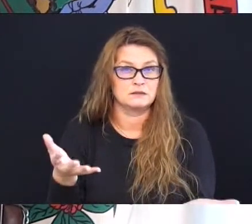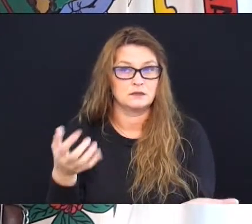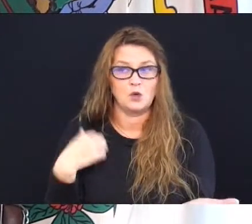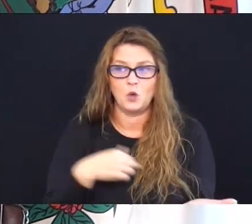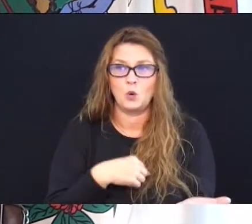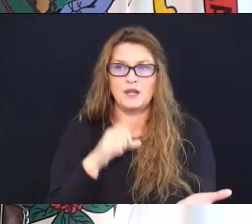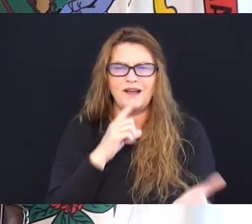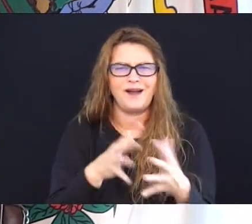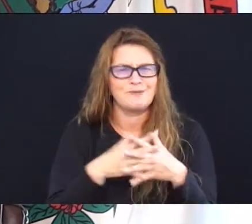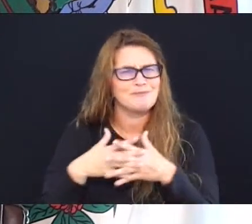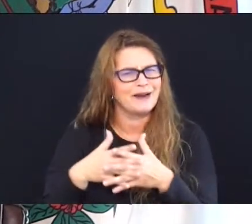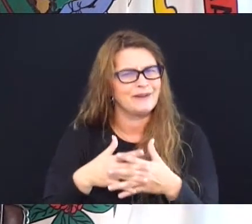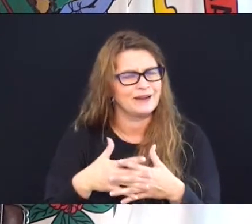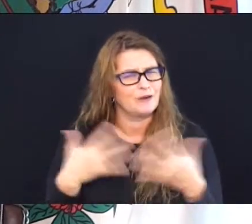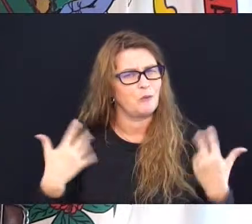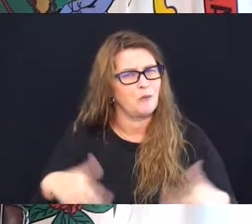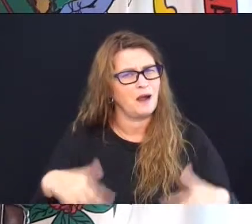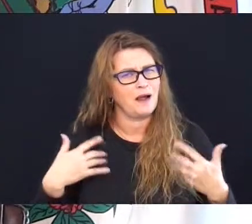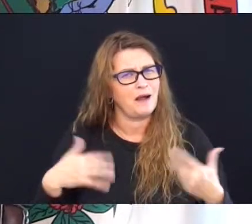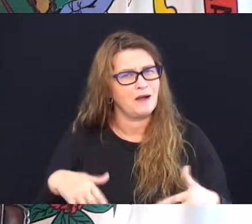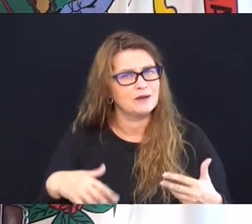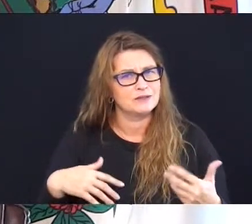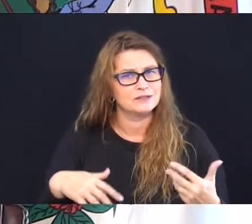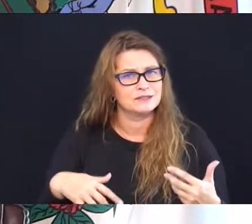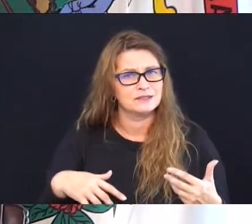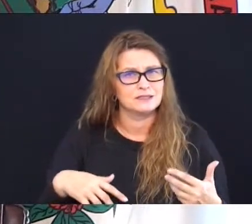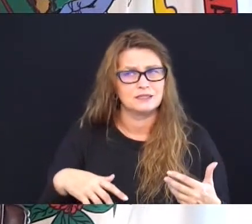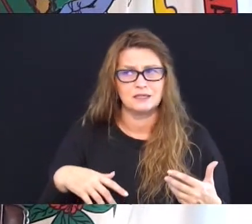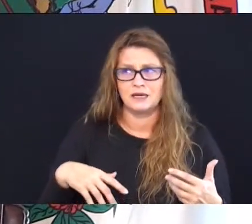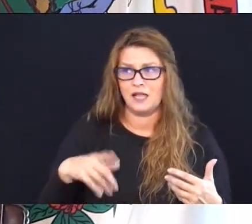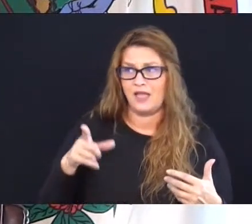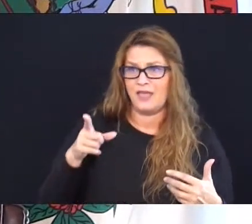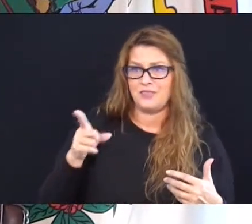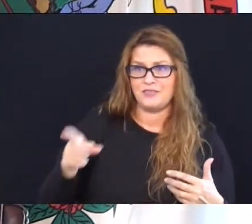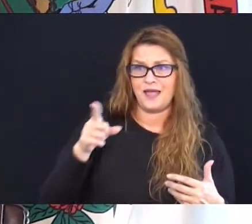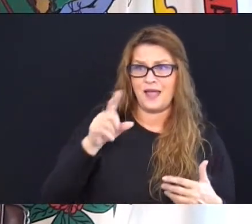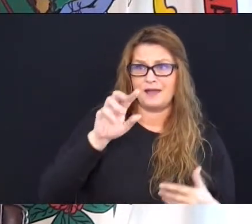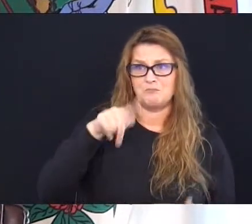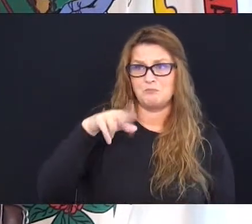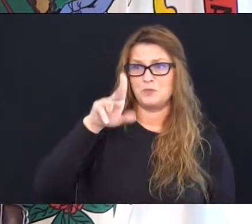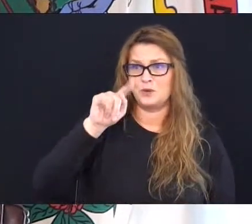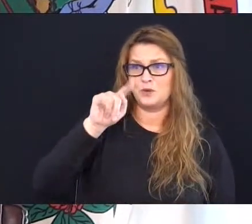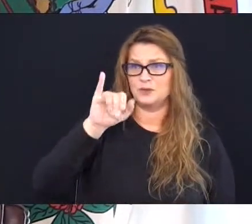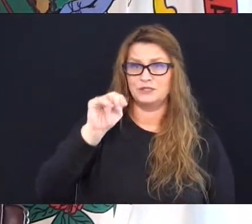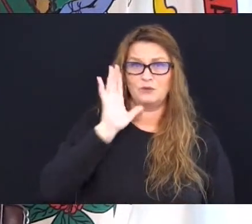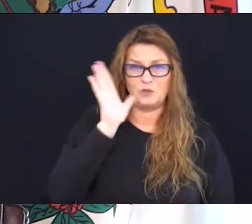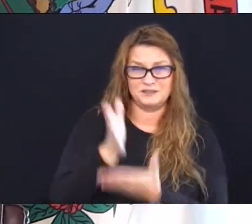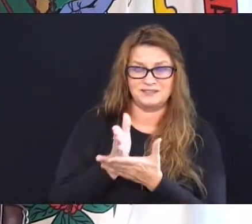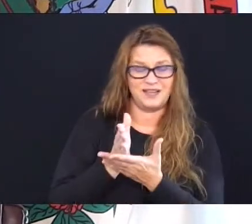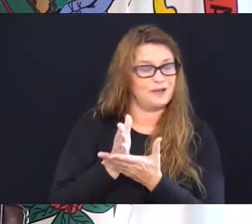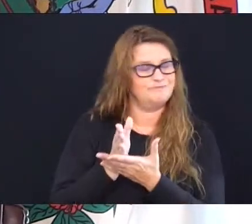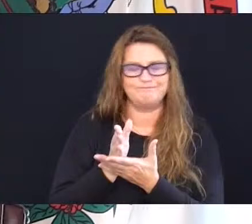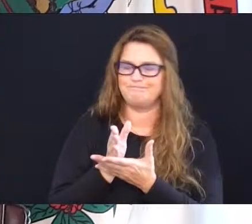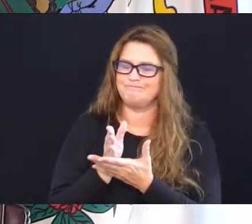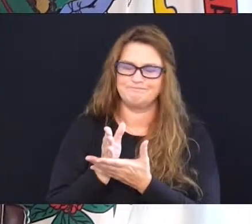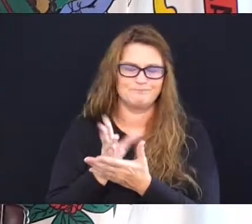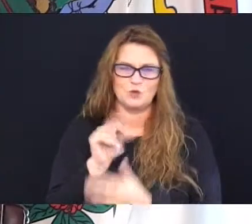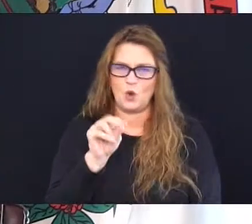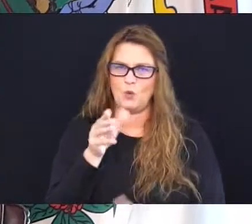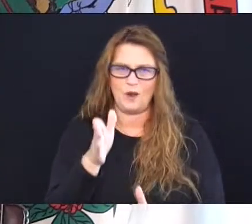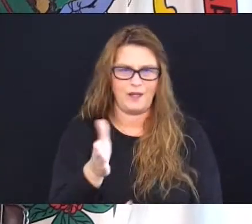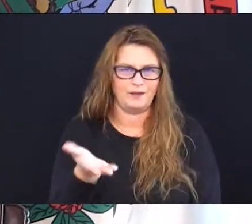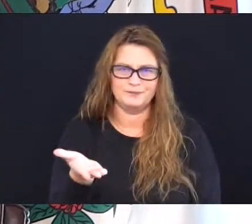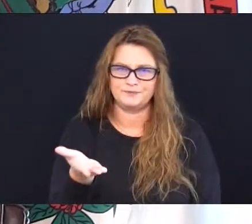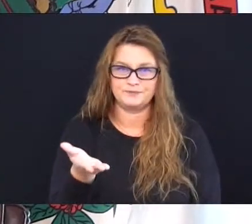America. For crying out loud, if you believe the man's going to stop, then you don't need to listen to me. But if you believe that there's a